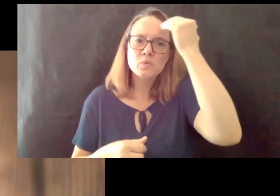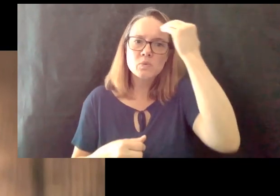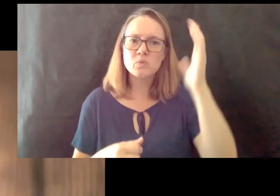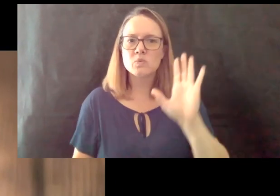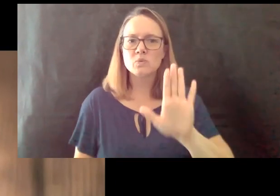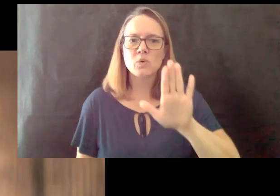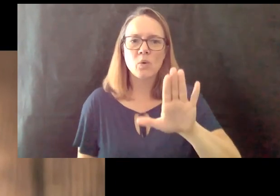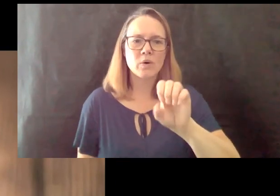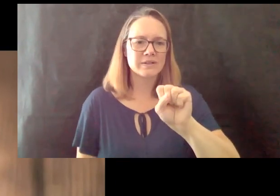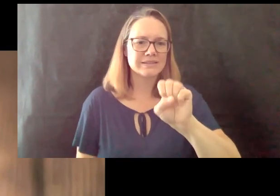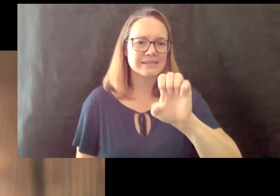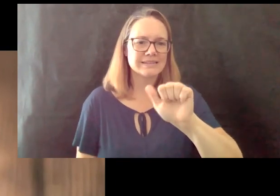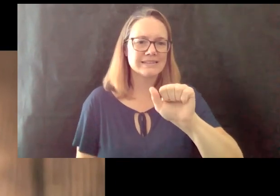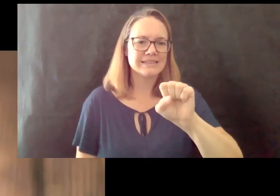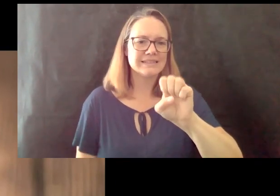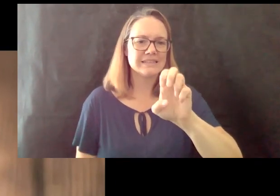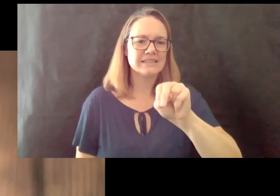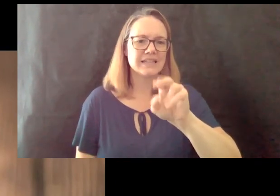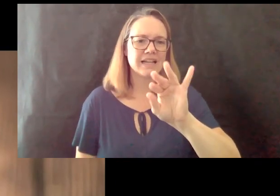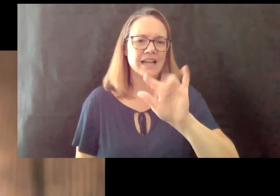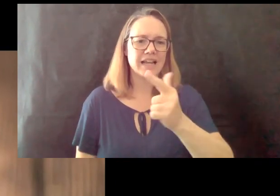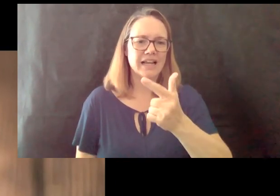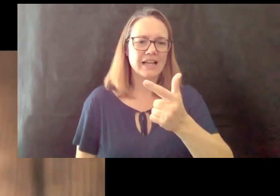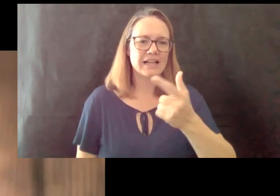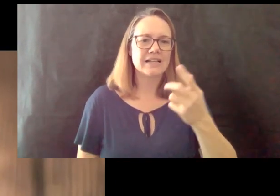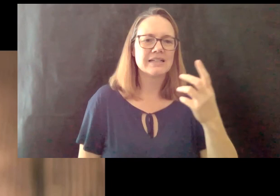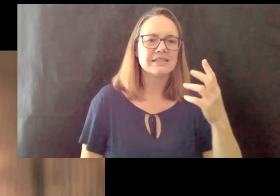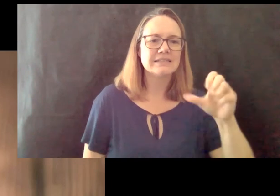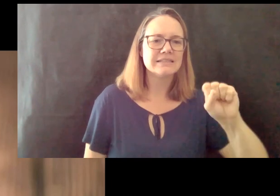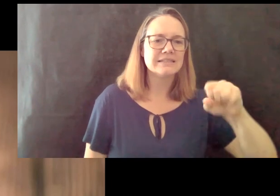This is getting to know your seasonings and your spices.